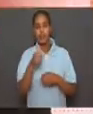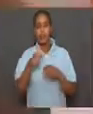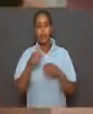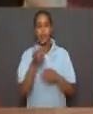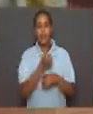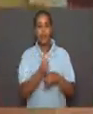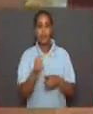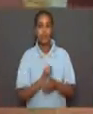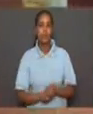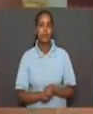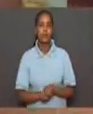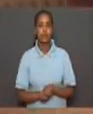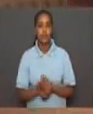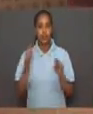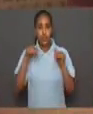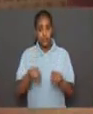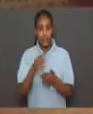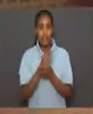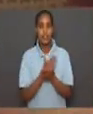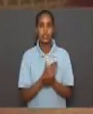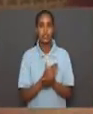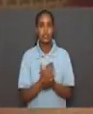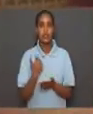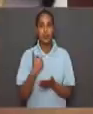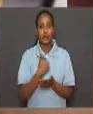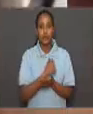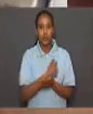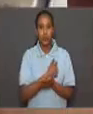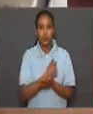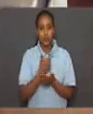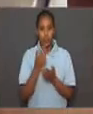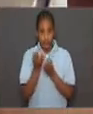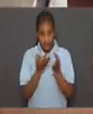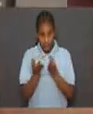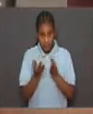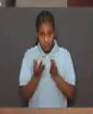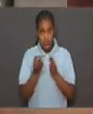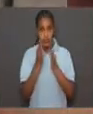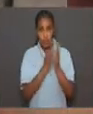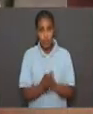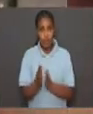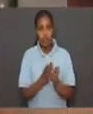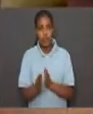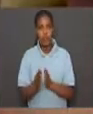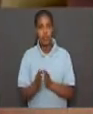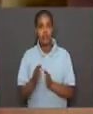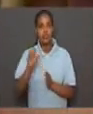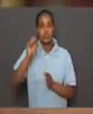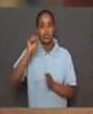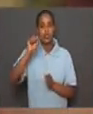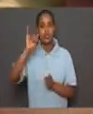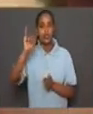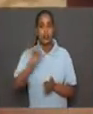metals. In today's lesson, we are going to describe the production of